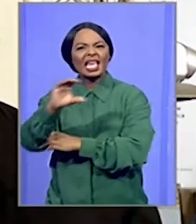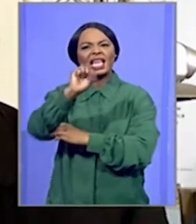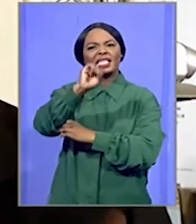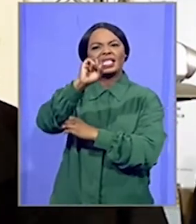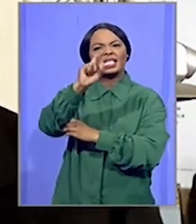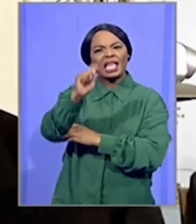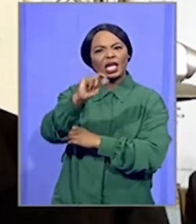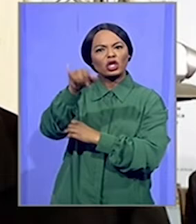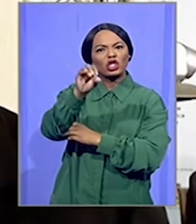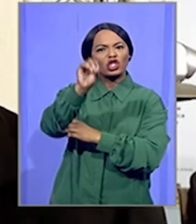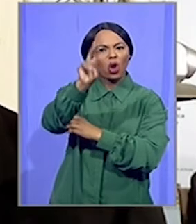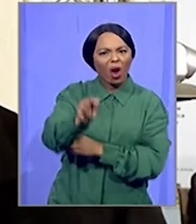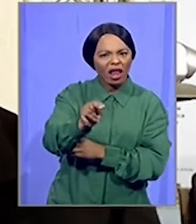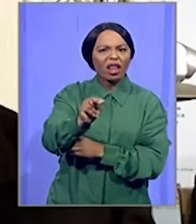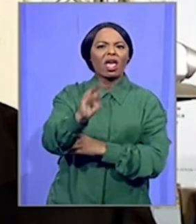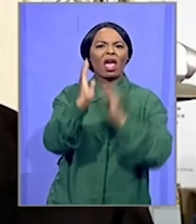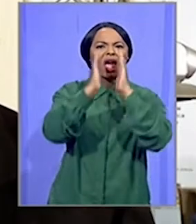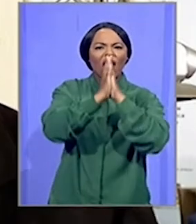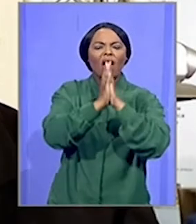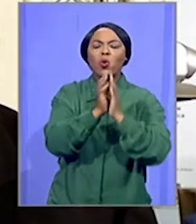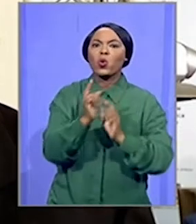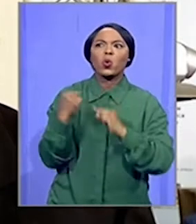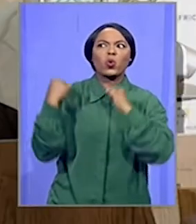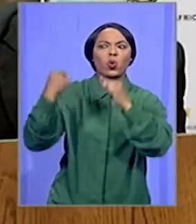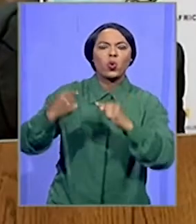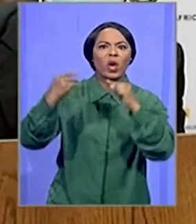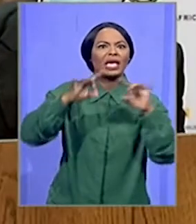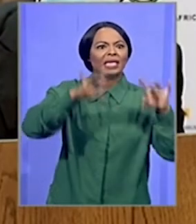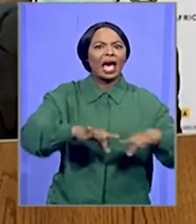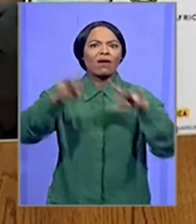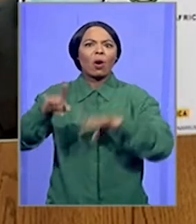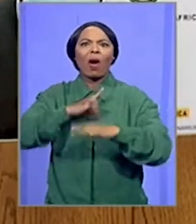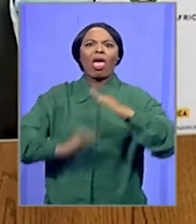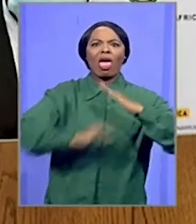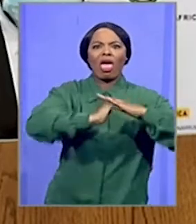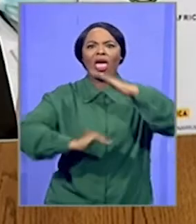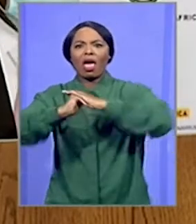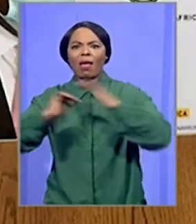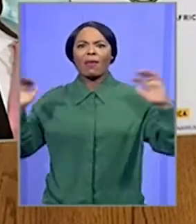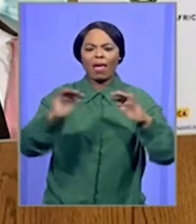Church, these churches have really suffered over the time. Mpumlwana o rotloeditse